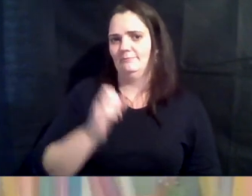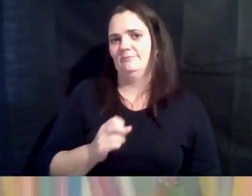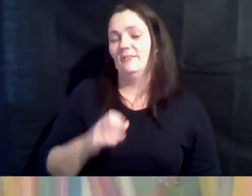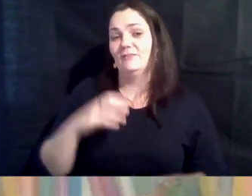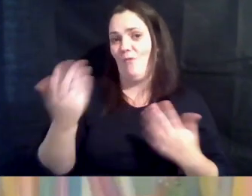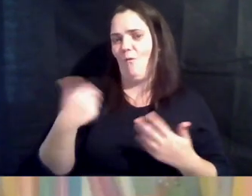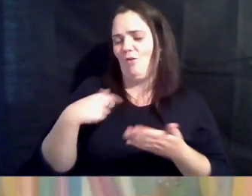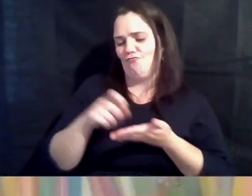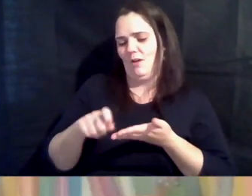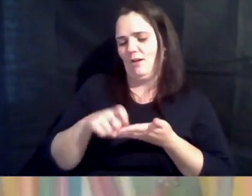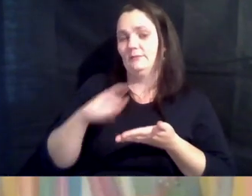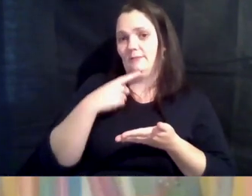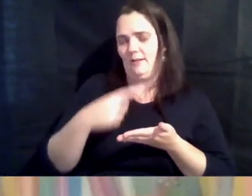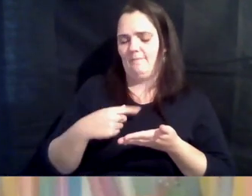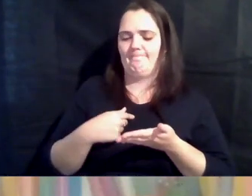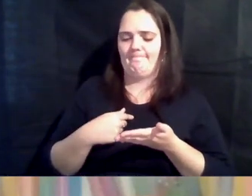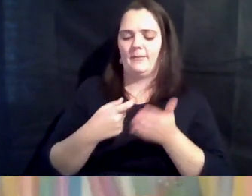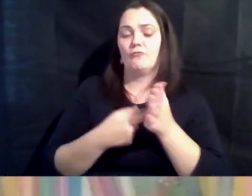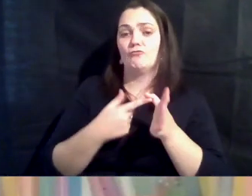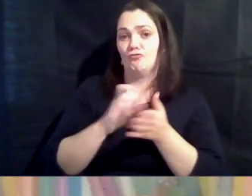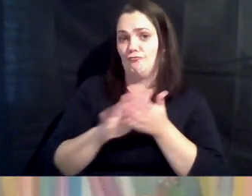myself. I'm going to say, Rachel,